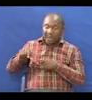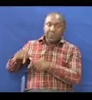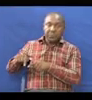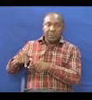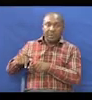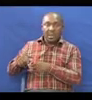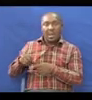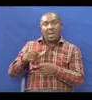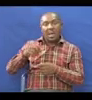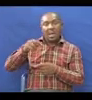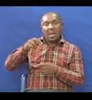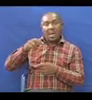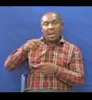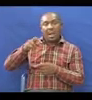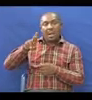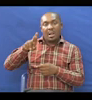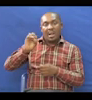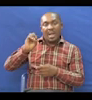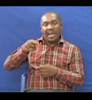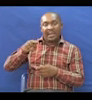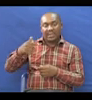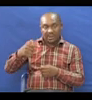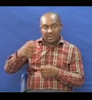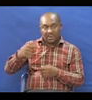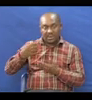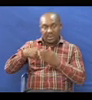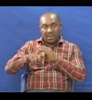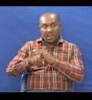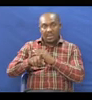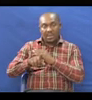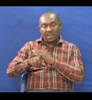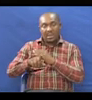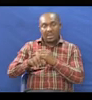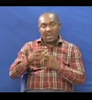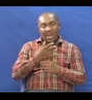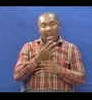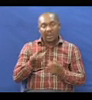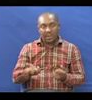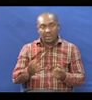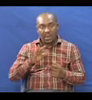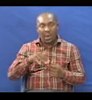in kind or pay rent in labor. And the last feature